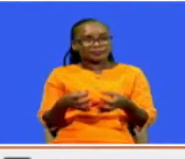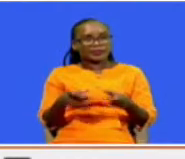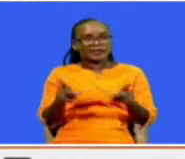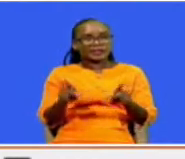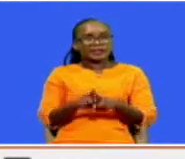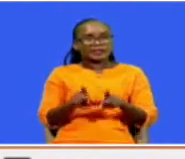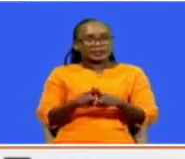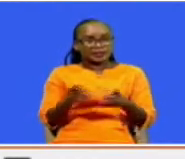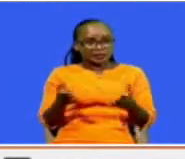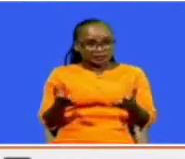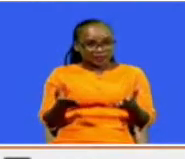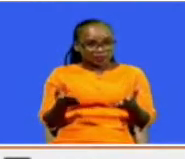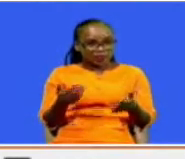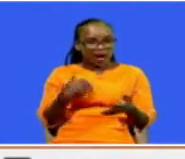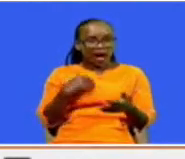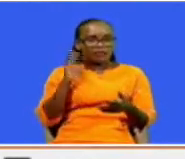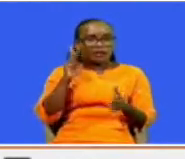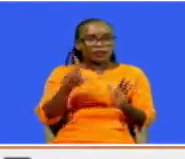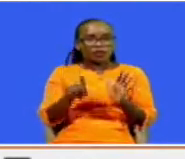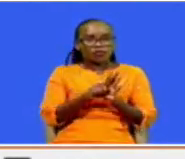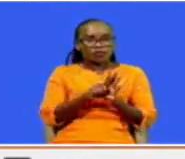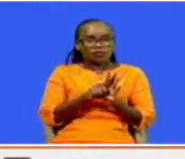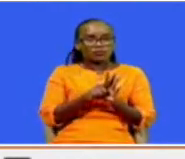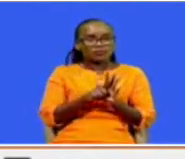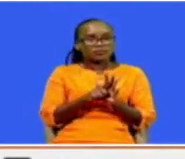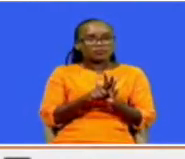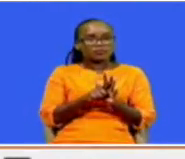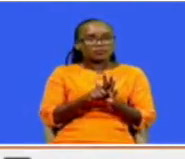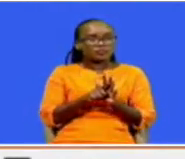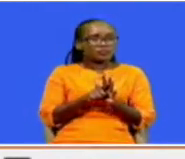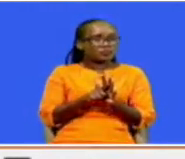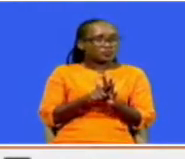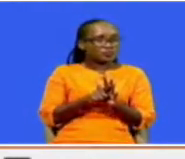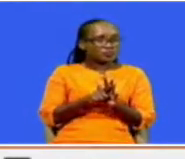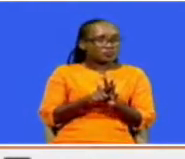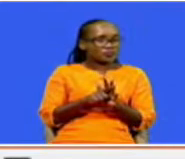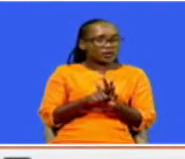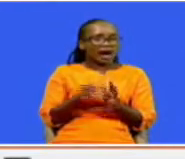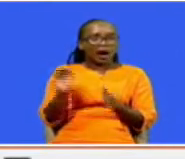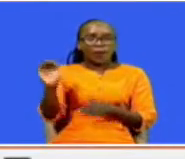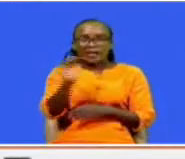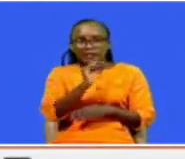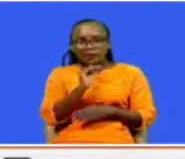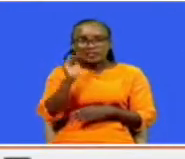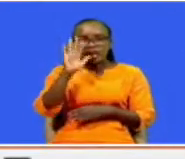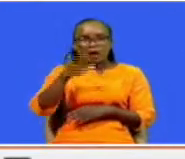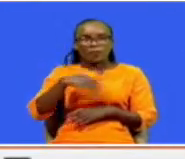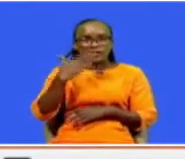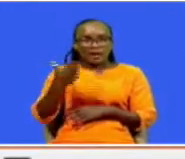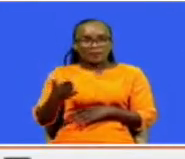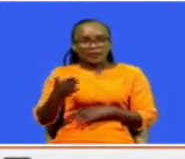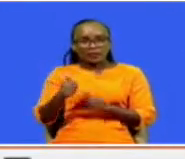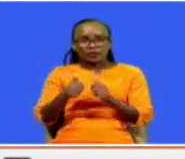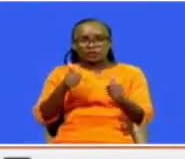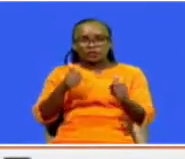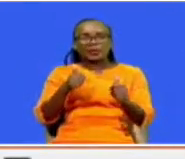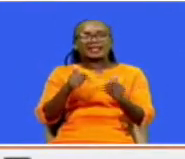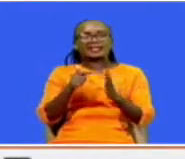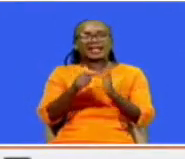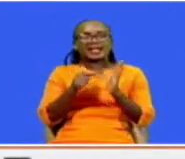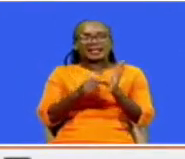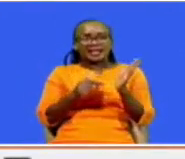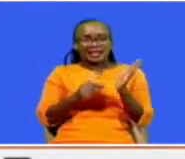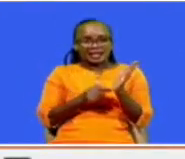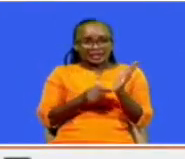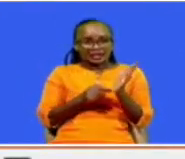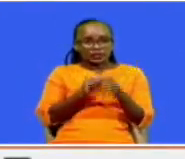failure to comply with the rule of law, and you think you'll get away with it. So our request is for the parliament to reject the list. And